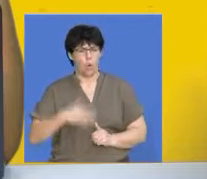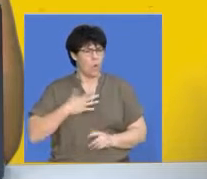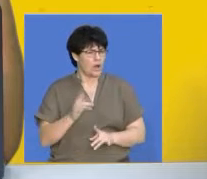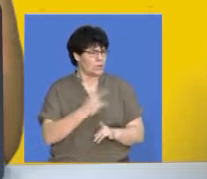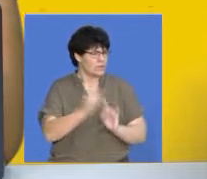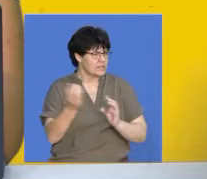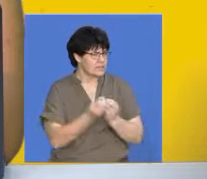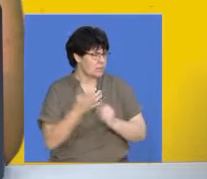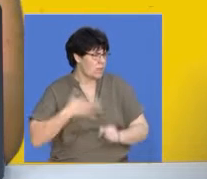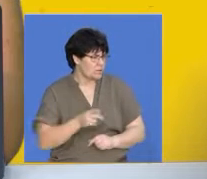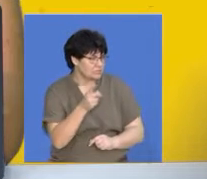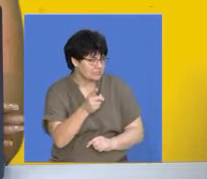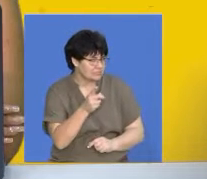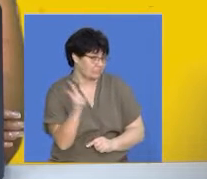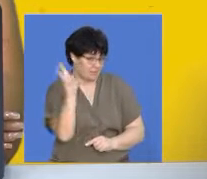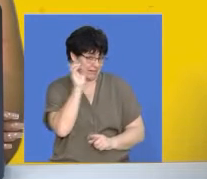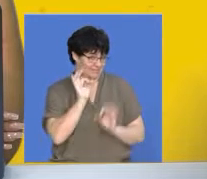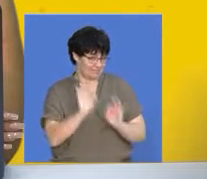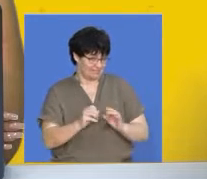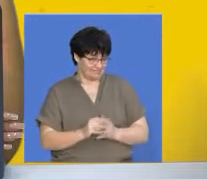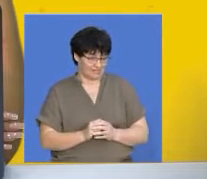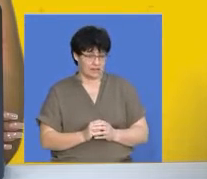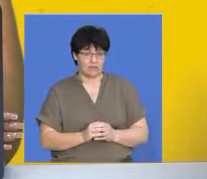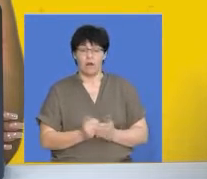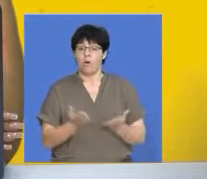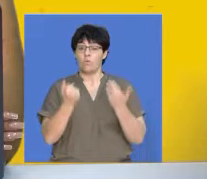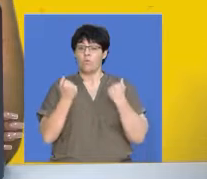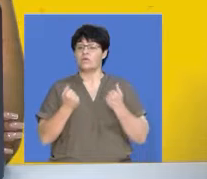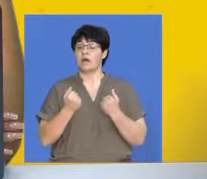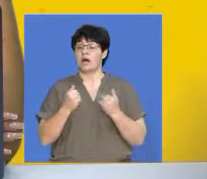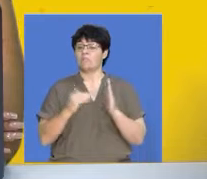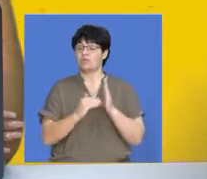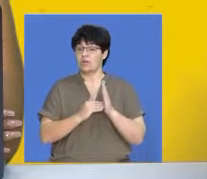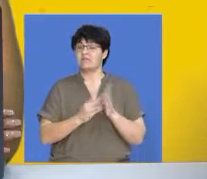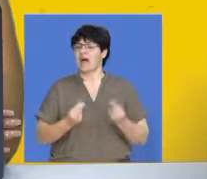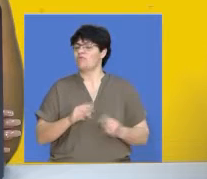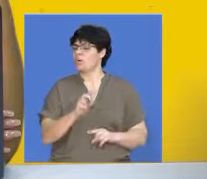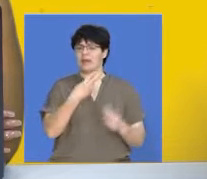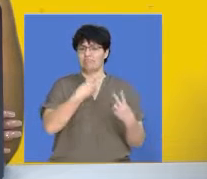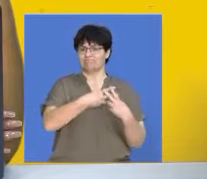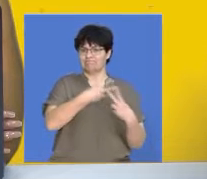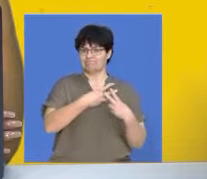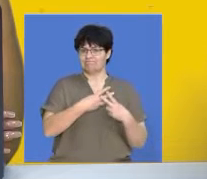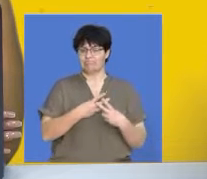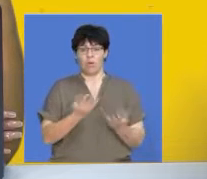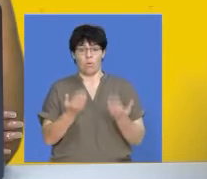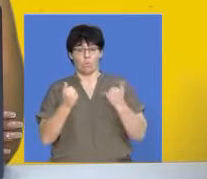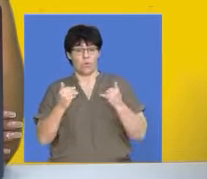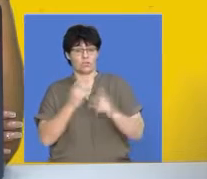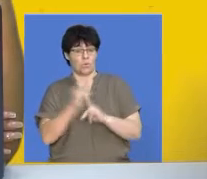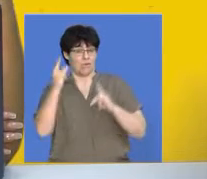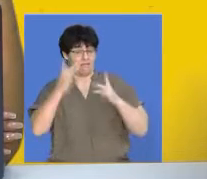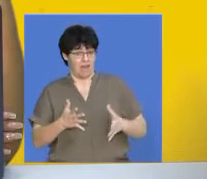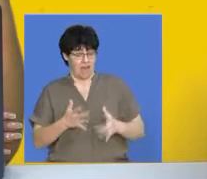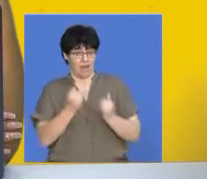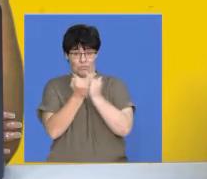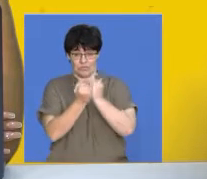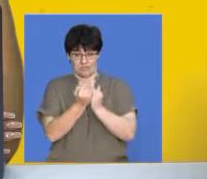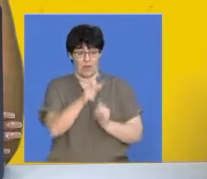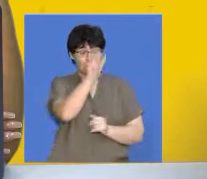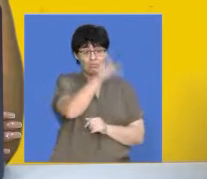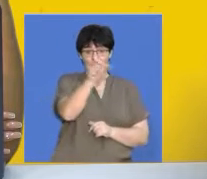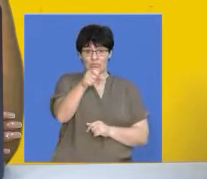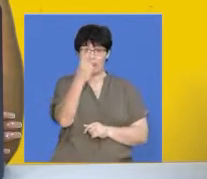win something, then listen closely. Waza Matrix is bringing you the hashtag WazoWinner competition, where 2 lucky matrix